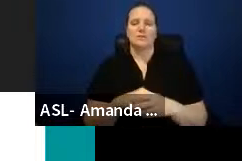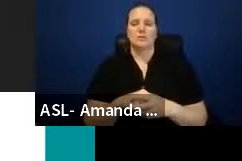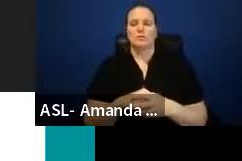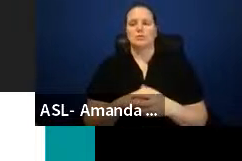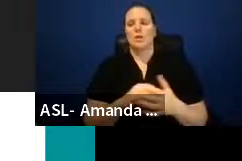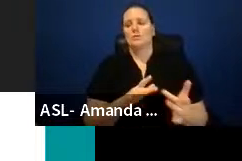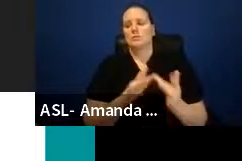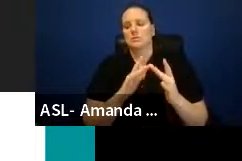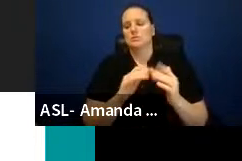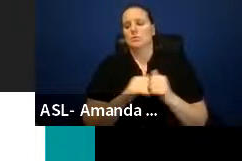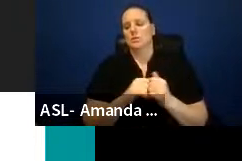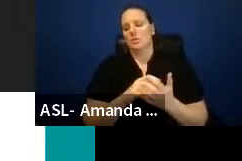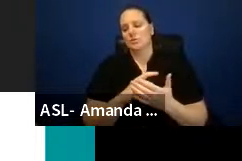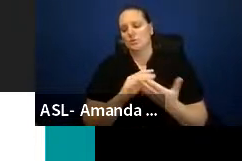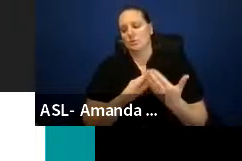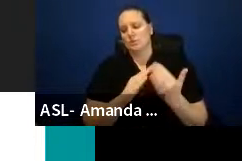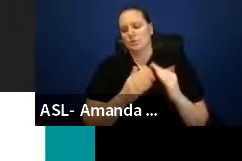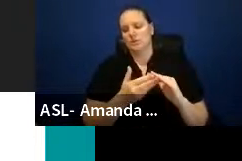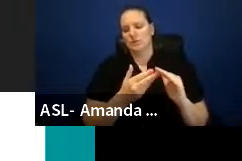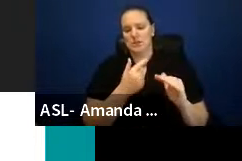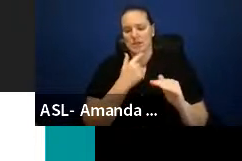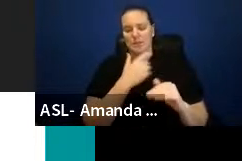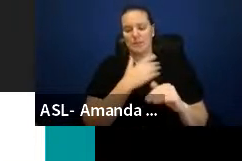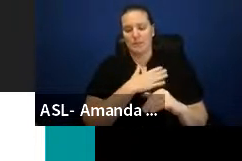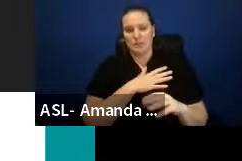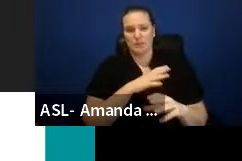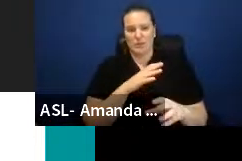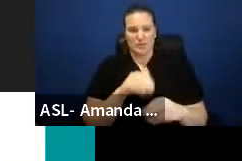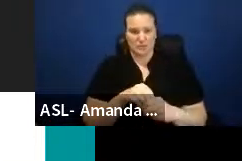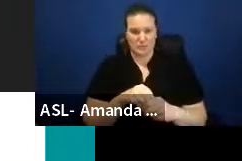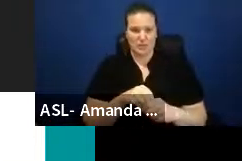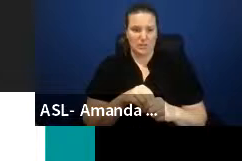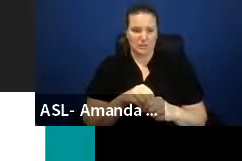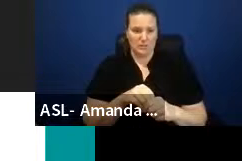into those communities and say, please participate.